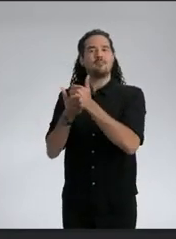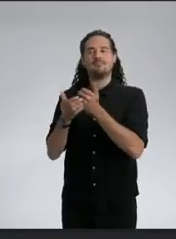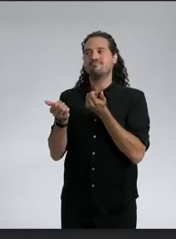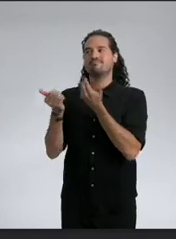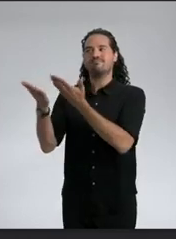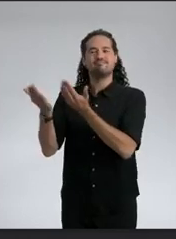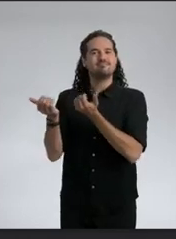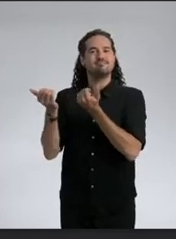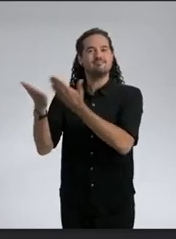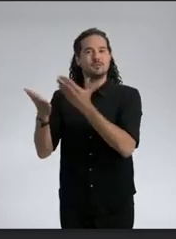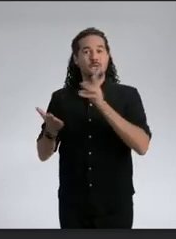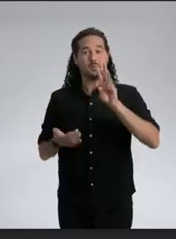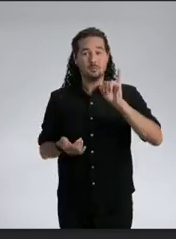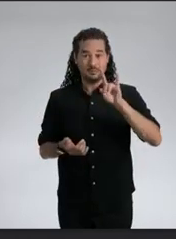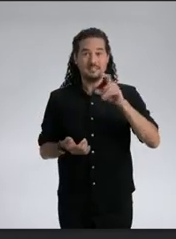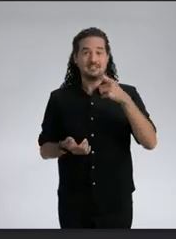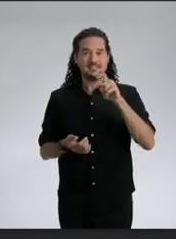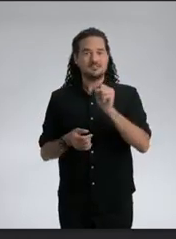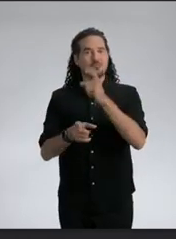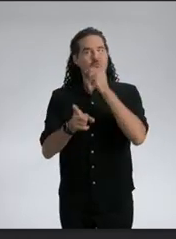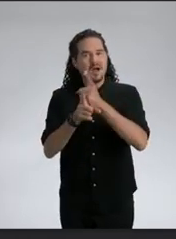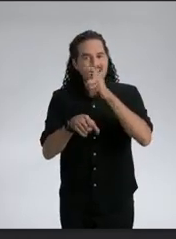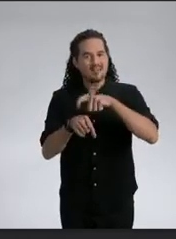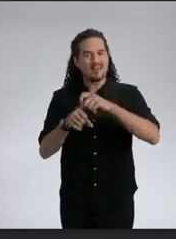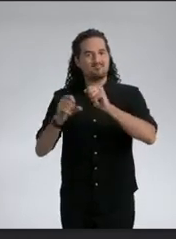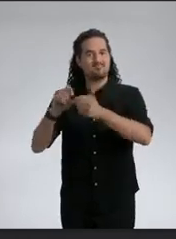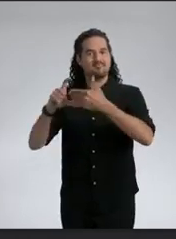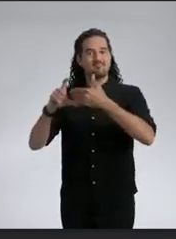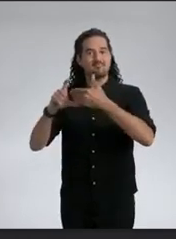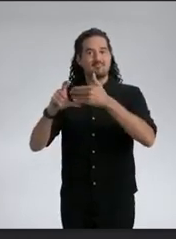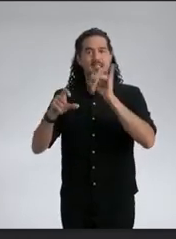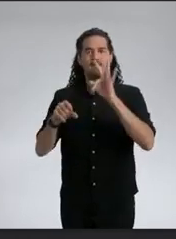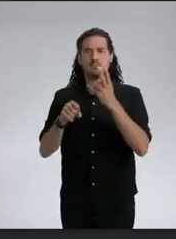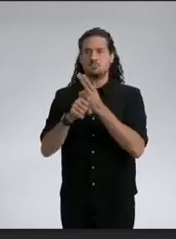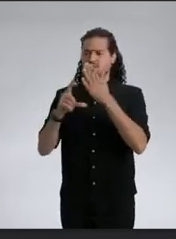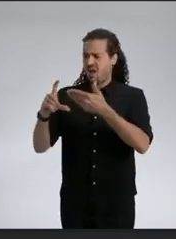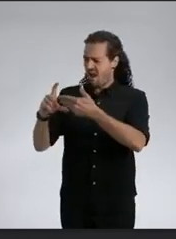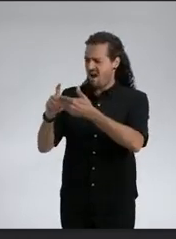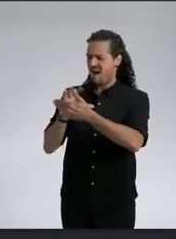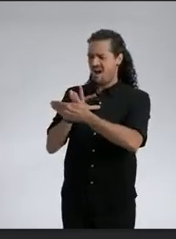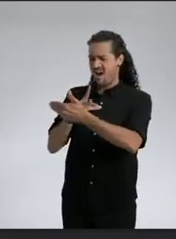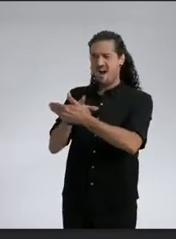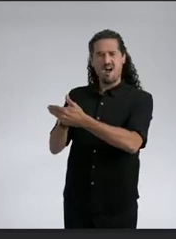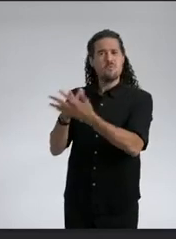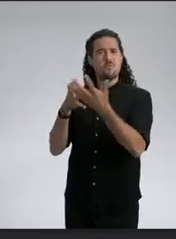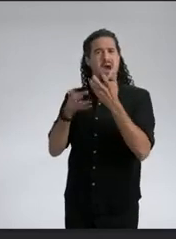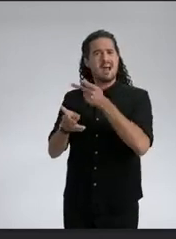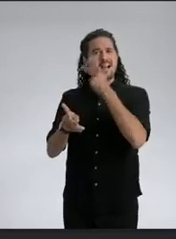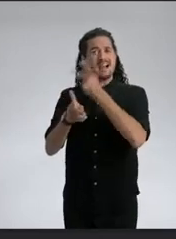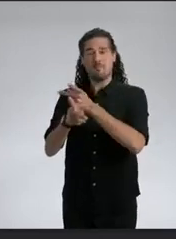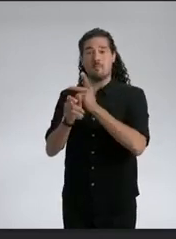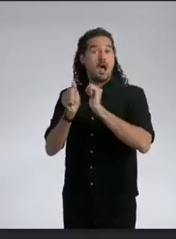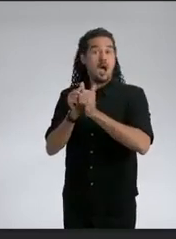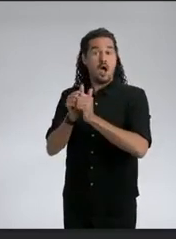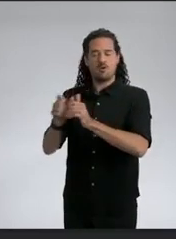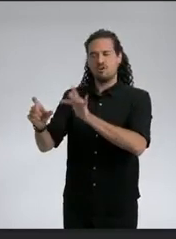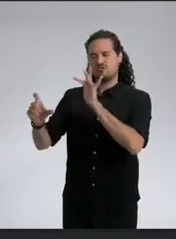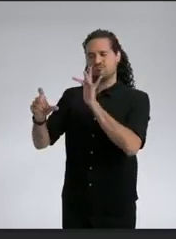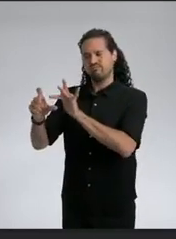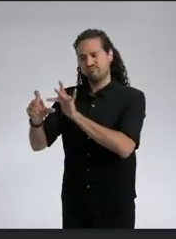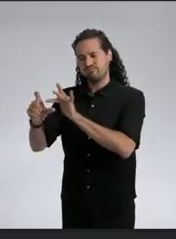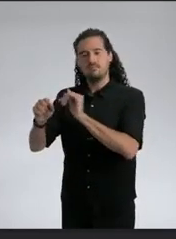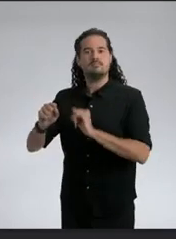stack at the right time. And if a user finds your widget useful, they can easily add it permanently with a long